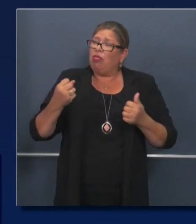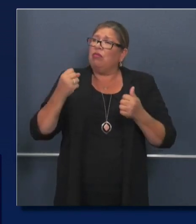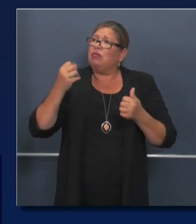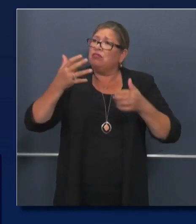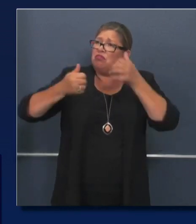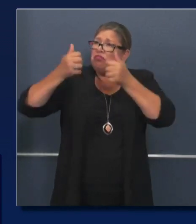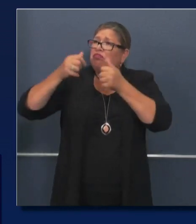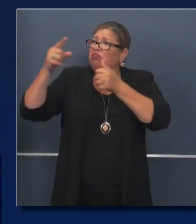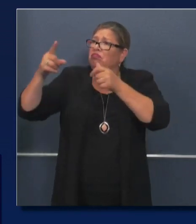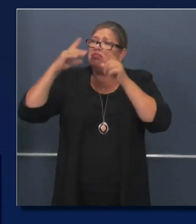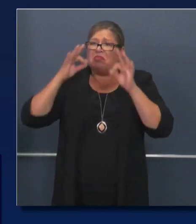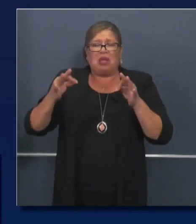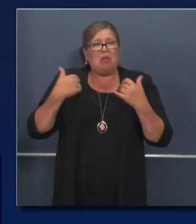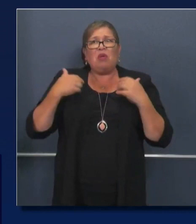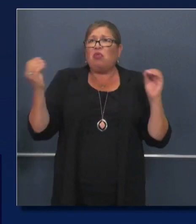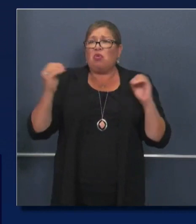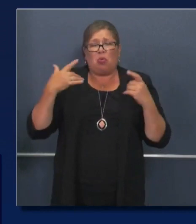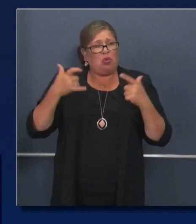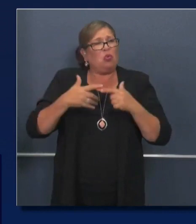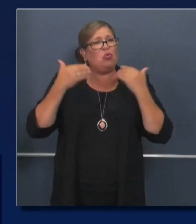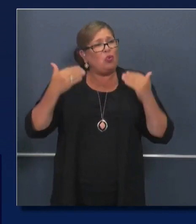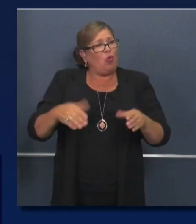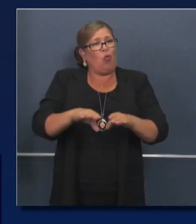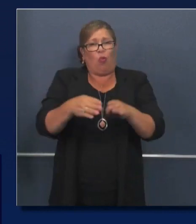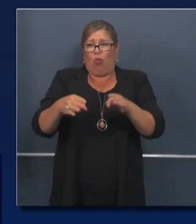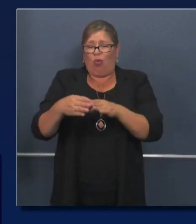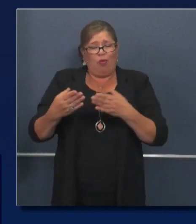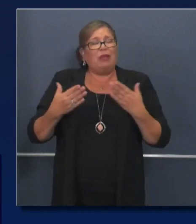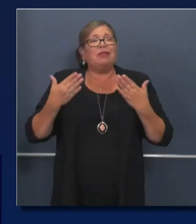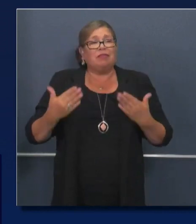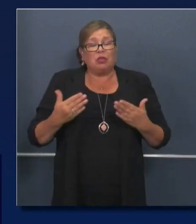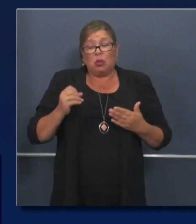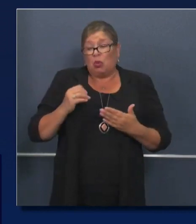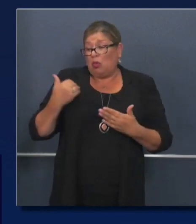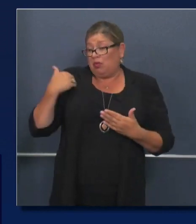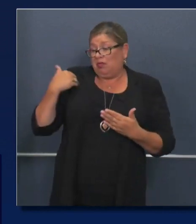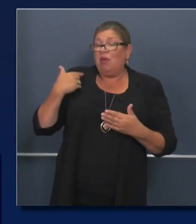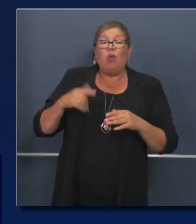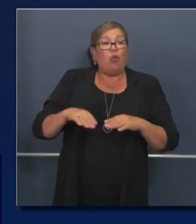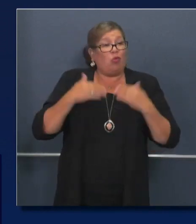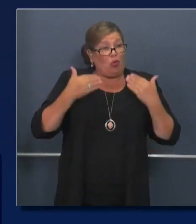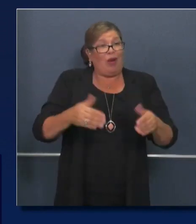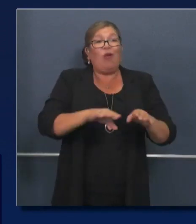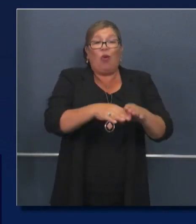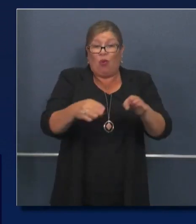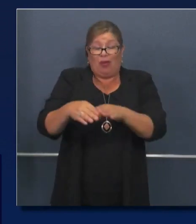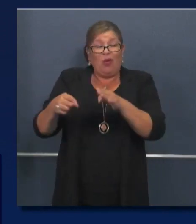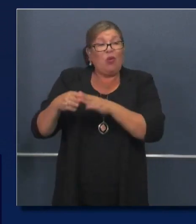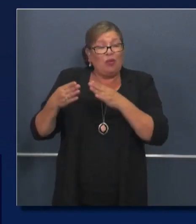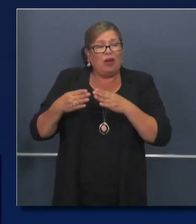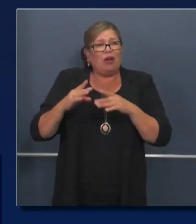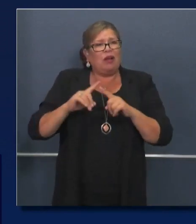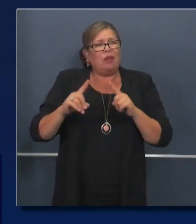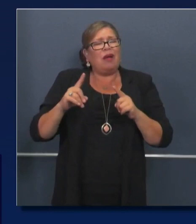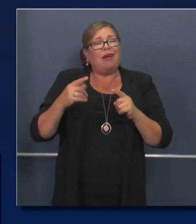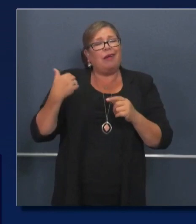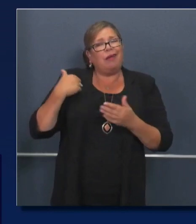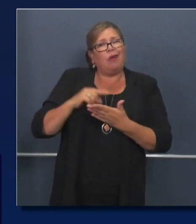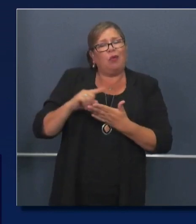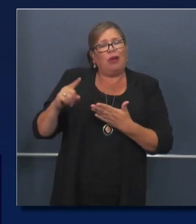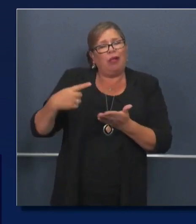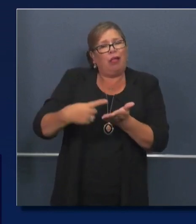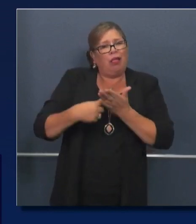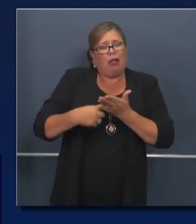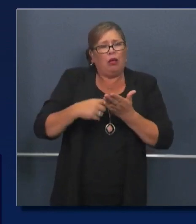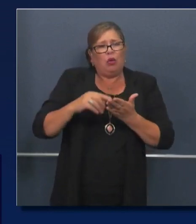in through stage 2 and now stage 3. And earlier in this week, we learned from them in close contact and dialogue that they